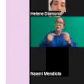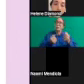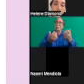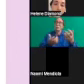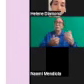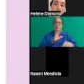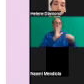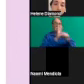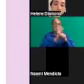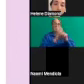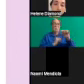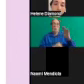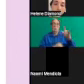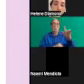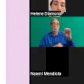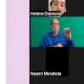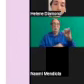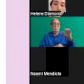is a lot more straightforward, right?